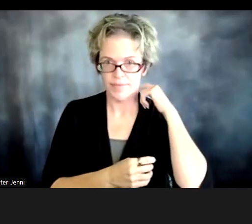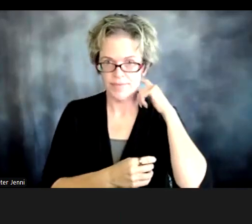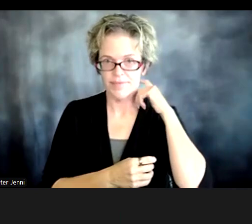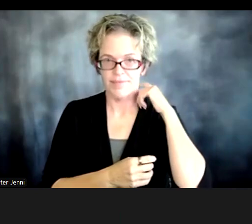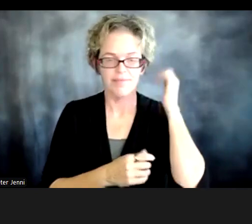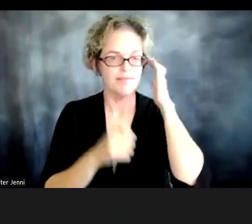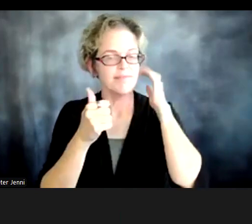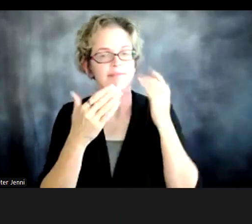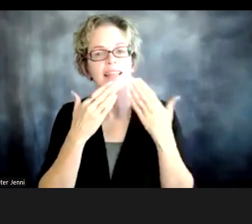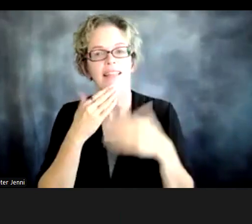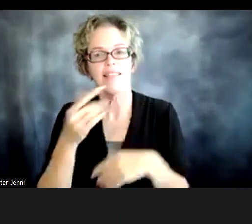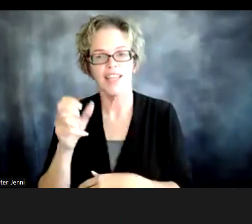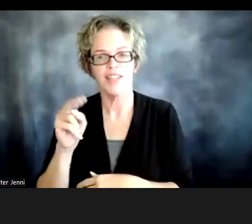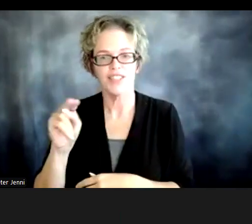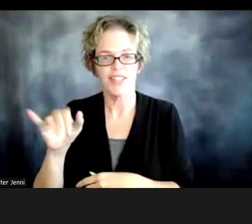Awesome. Thank you, Jenny.